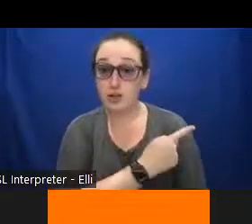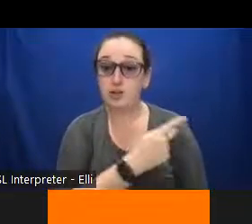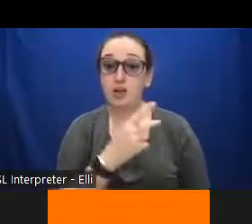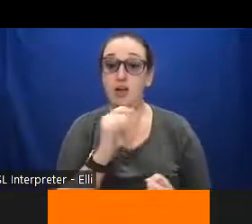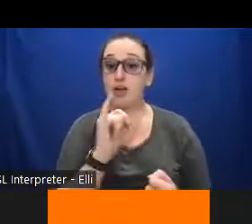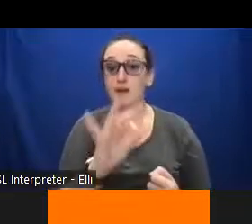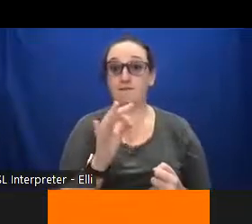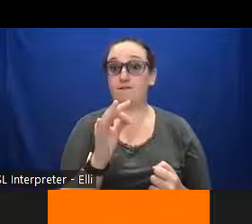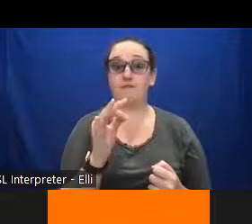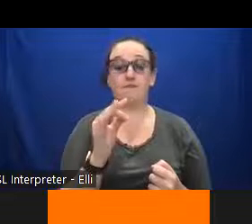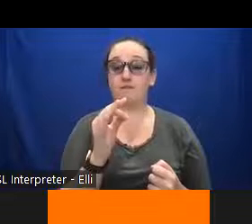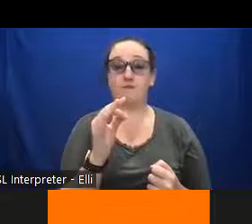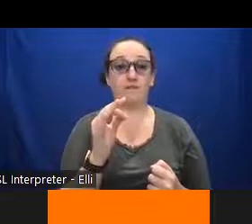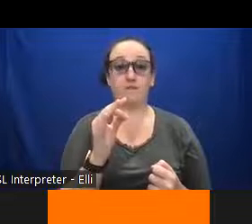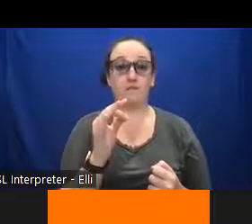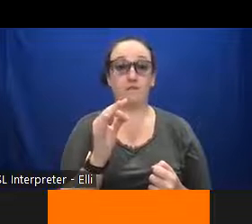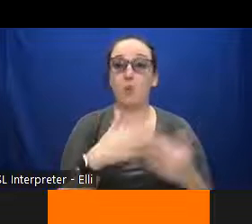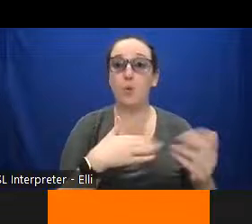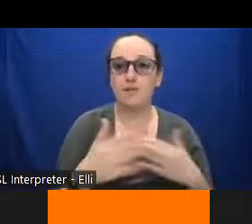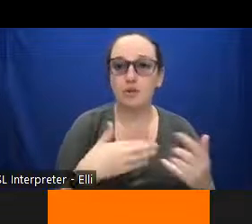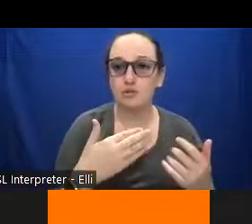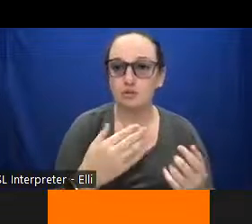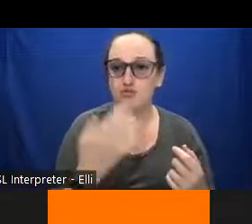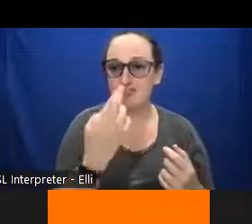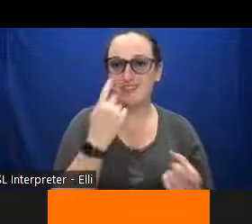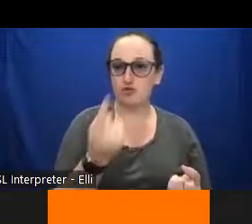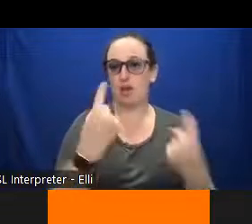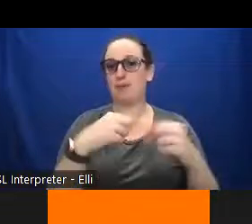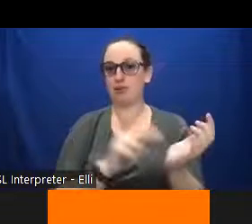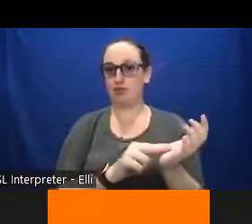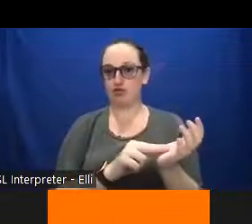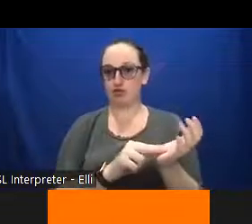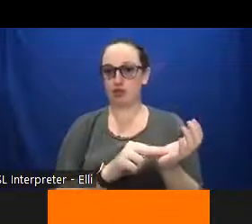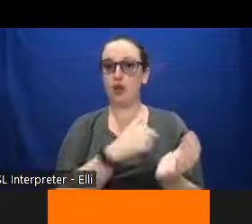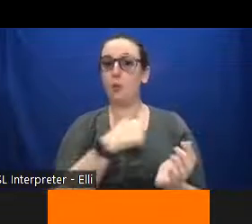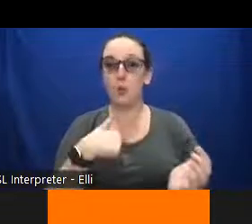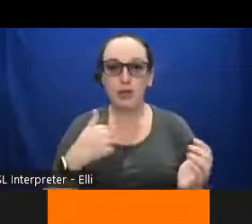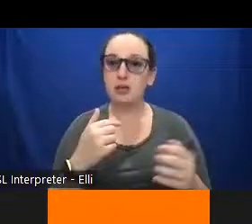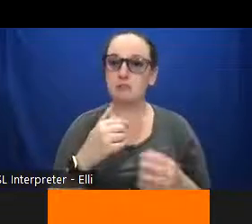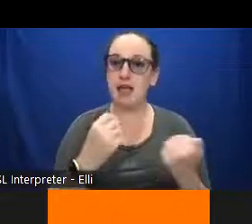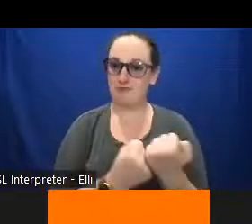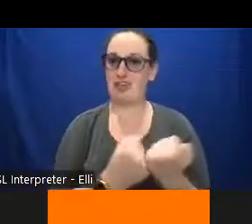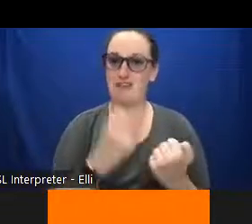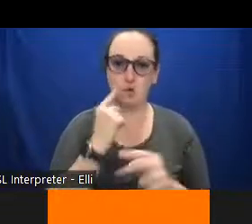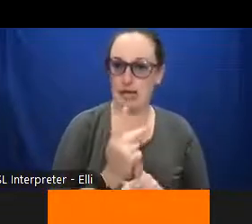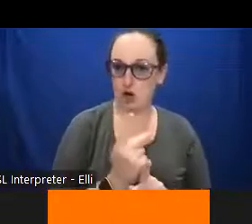whether they are coming, regardless of the complaint. We're going to advocate for their their care and their